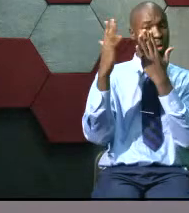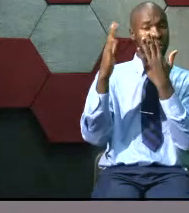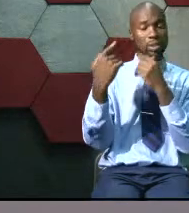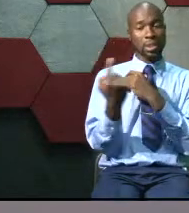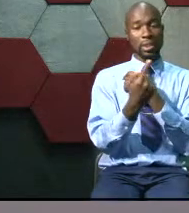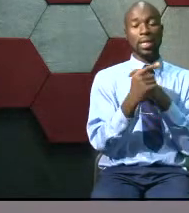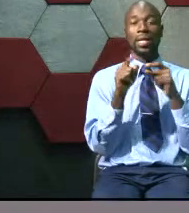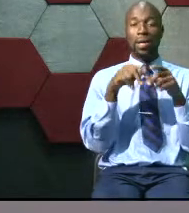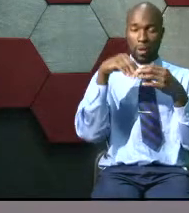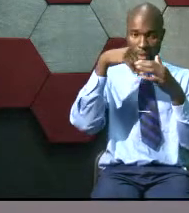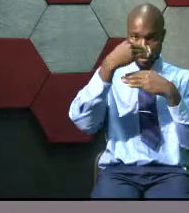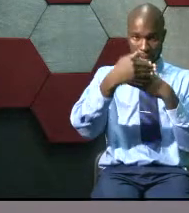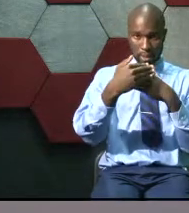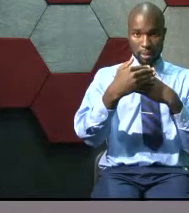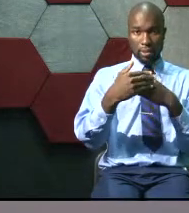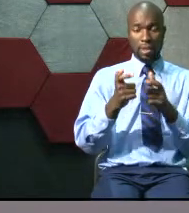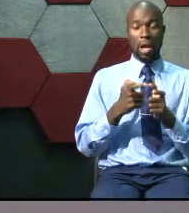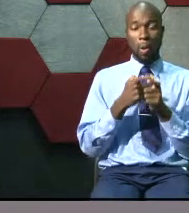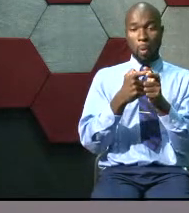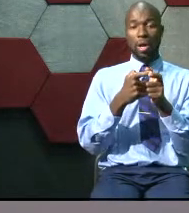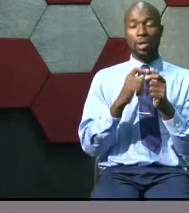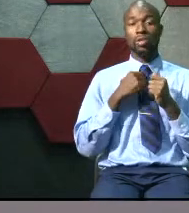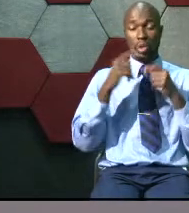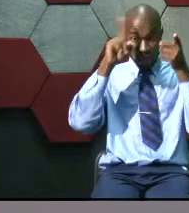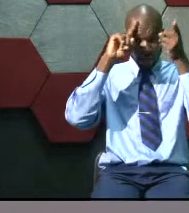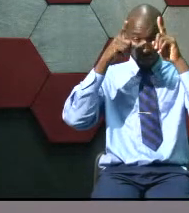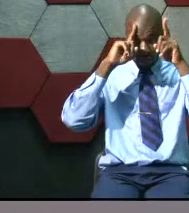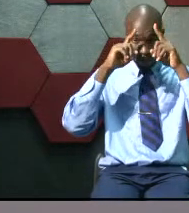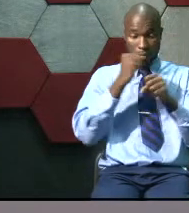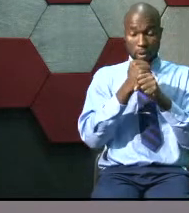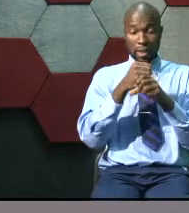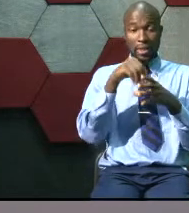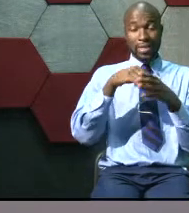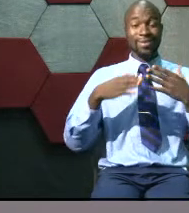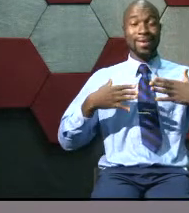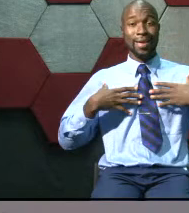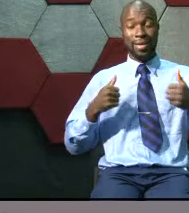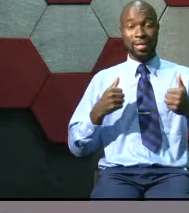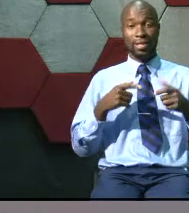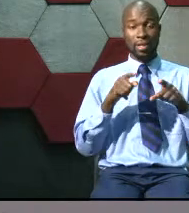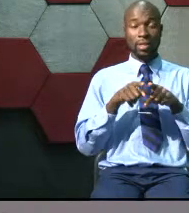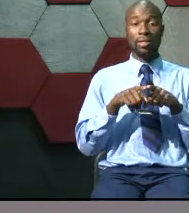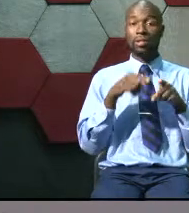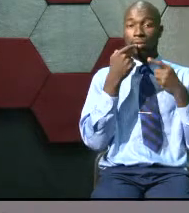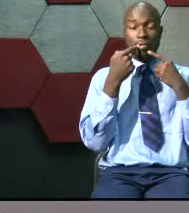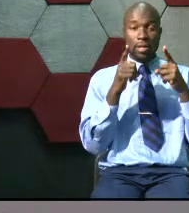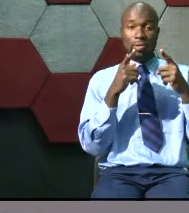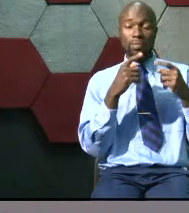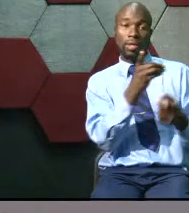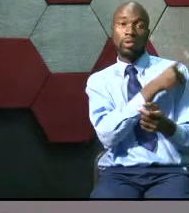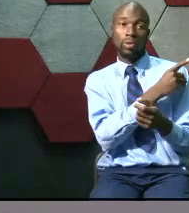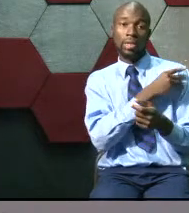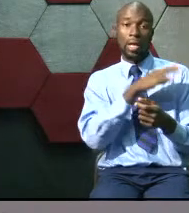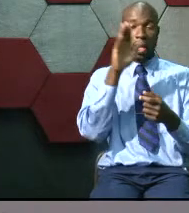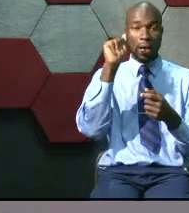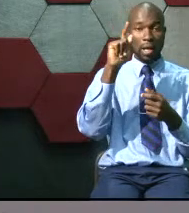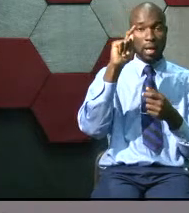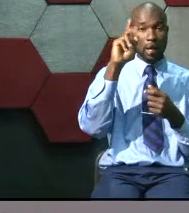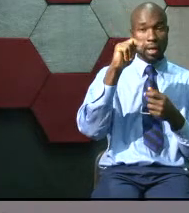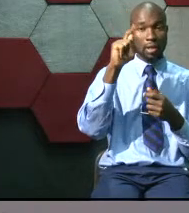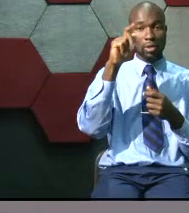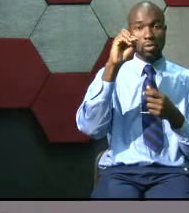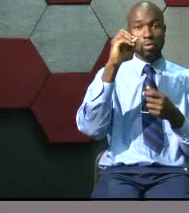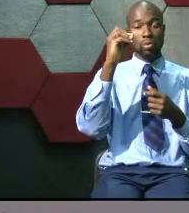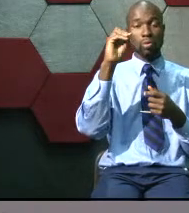other. Our next award is the Innovative Project in Health. This will be announced by Dr. Anthony Akoto, who is